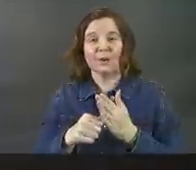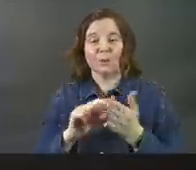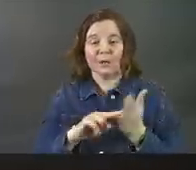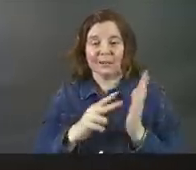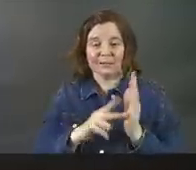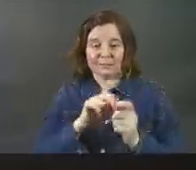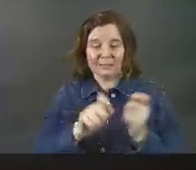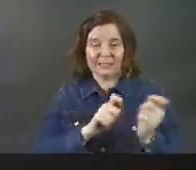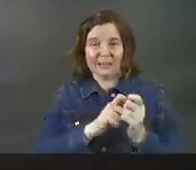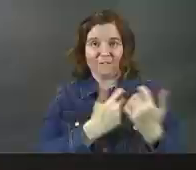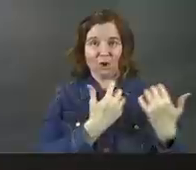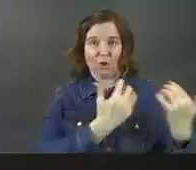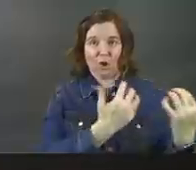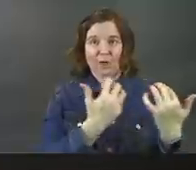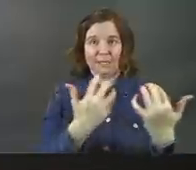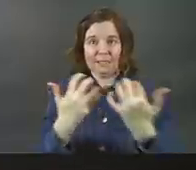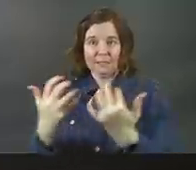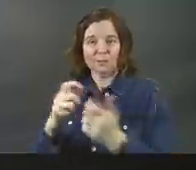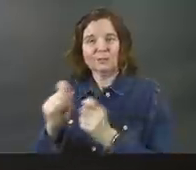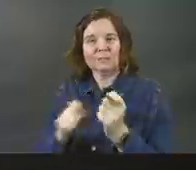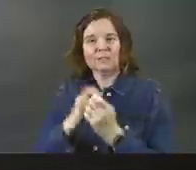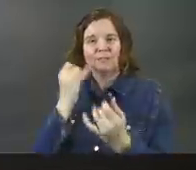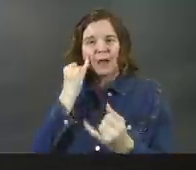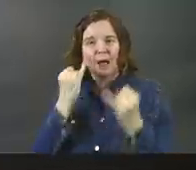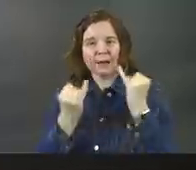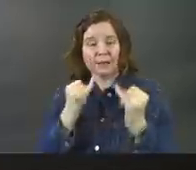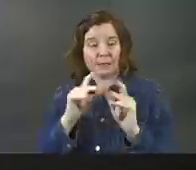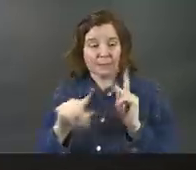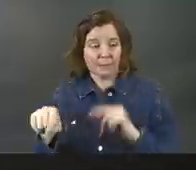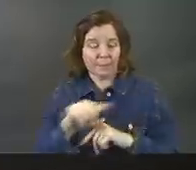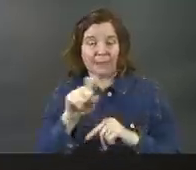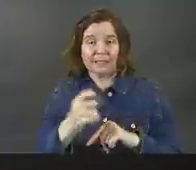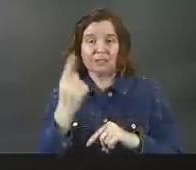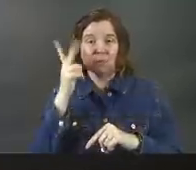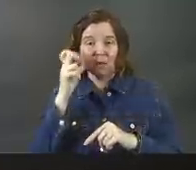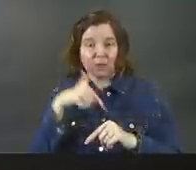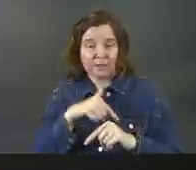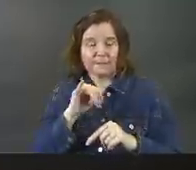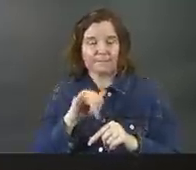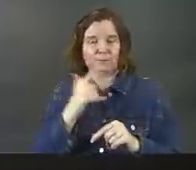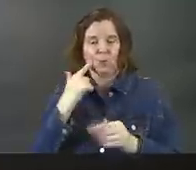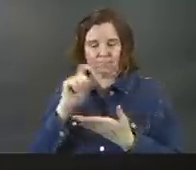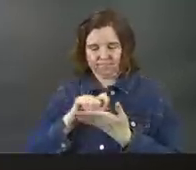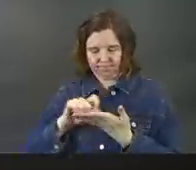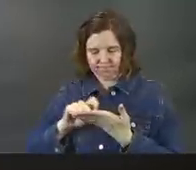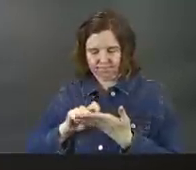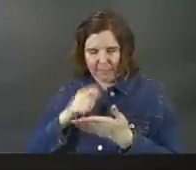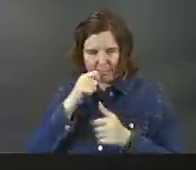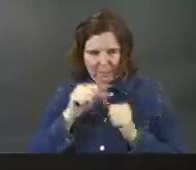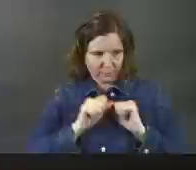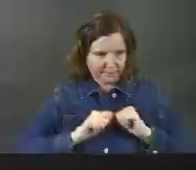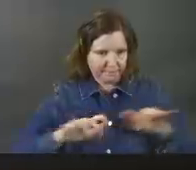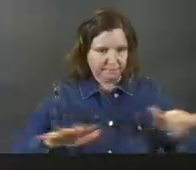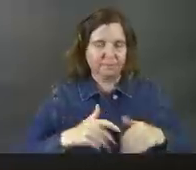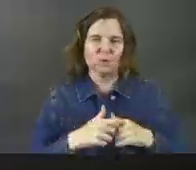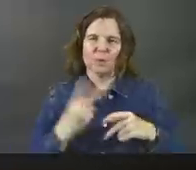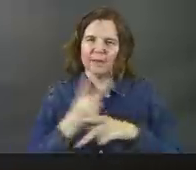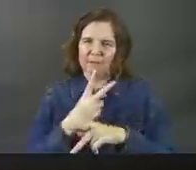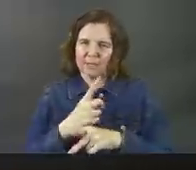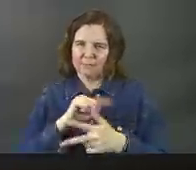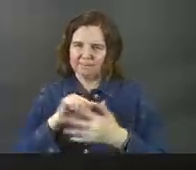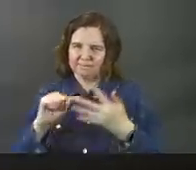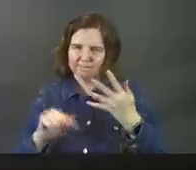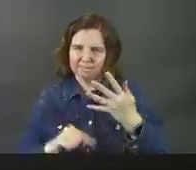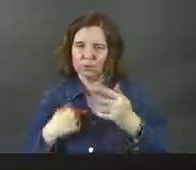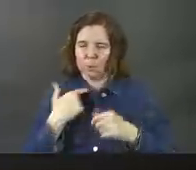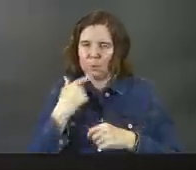intended audience, with a specific idea. These people need to hear this thing, so I'm writing them a letter. So let's unpack all of this